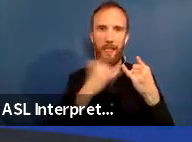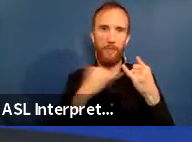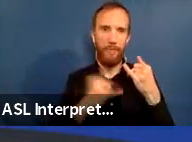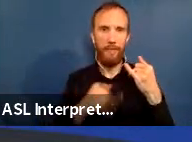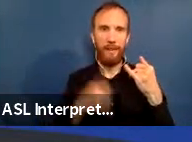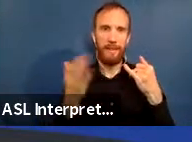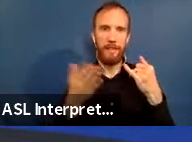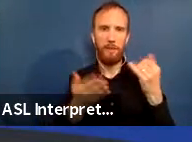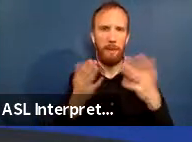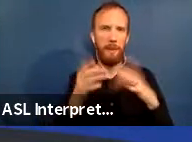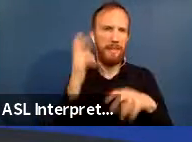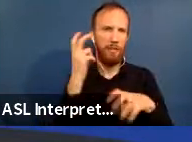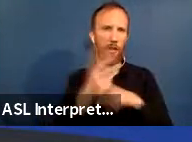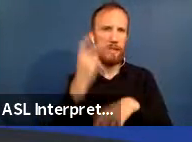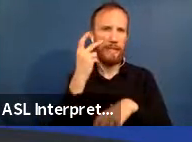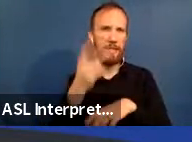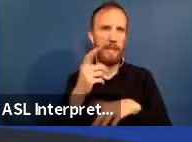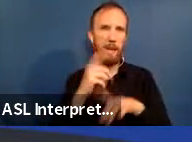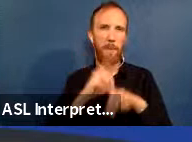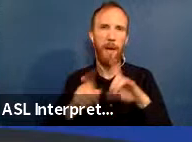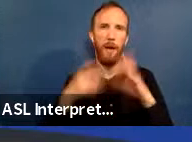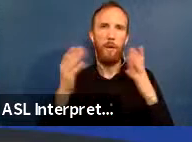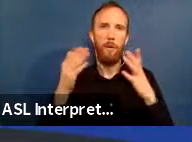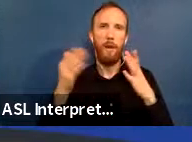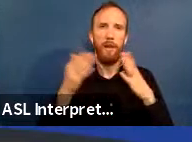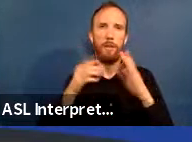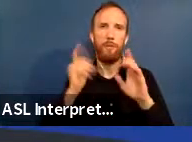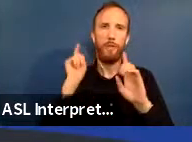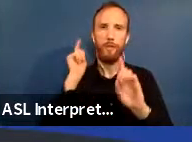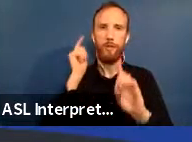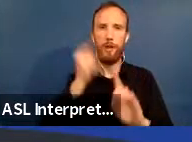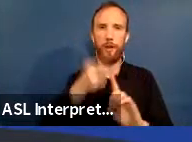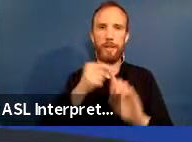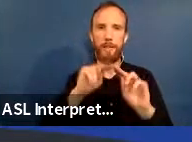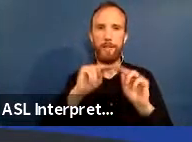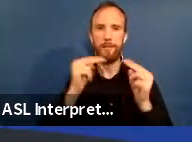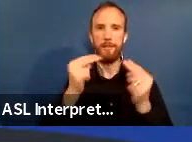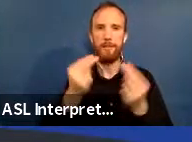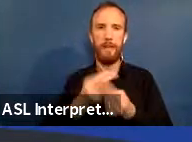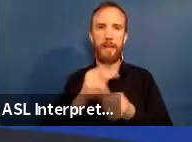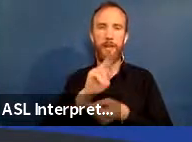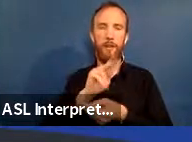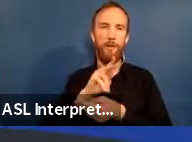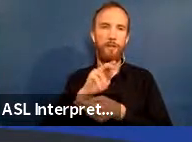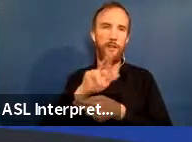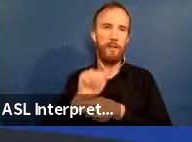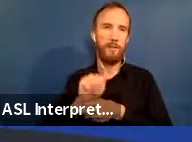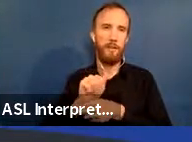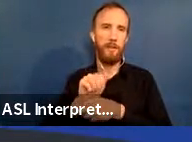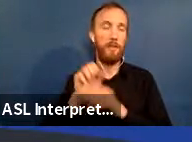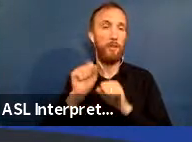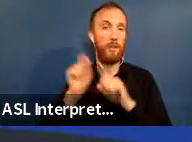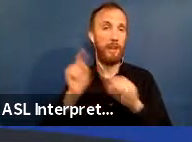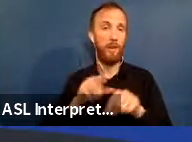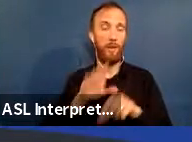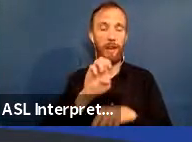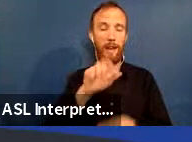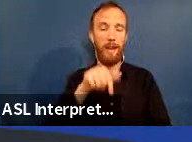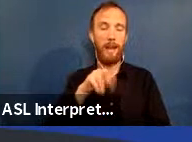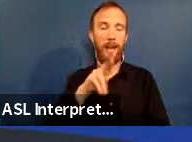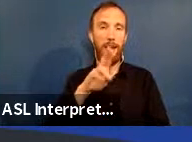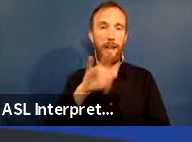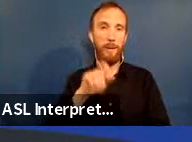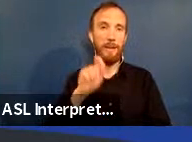not be able to see it, but it's targeting universalism. You can find the equity framework at equity.cps.edu. But